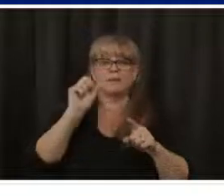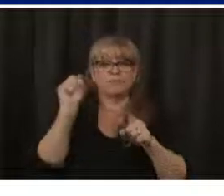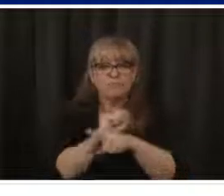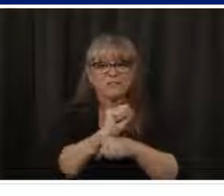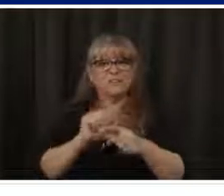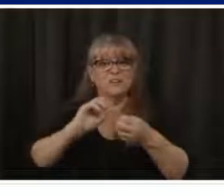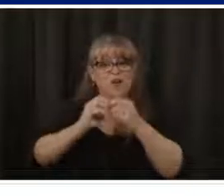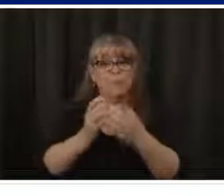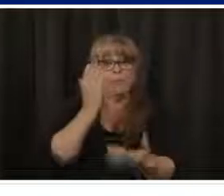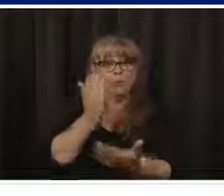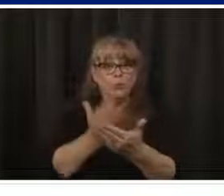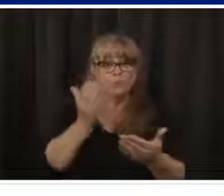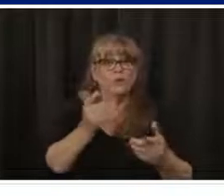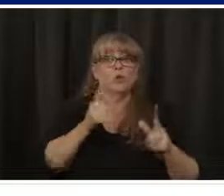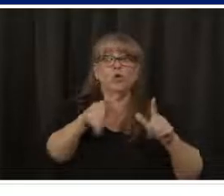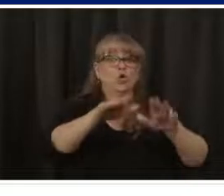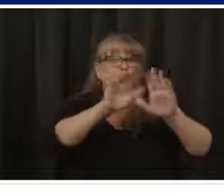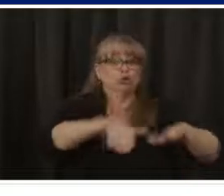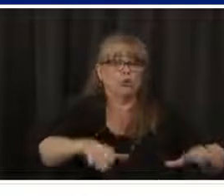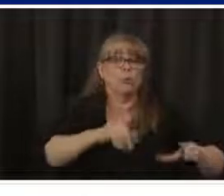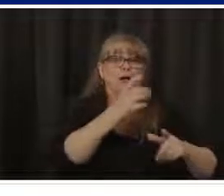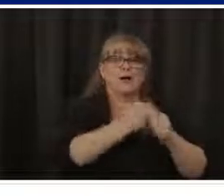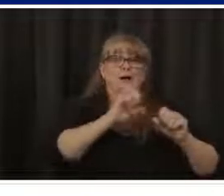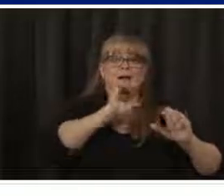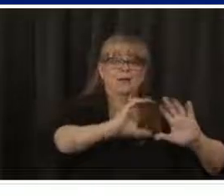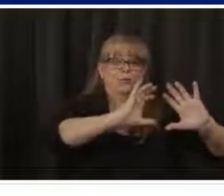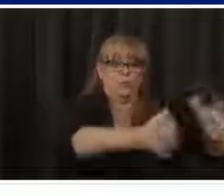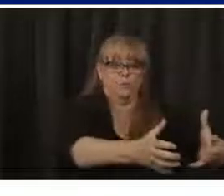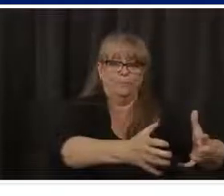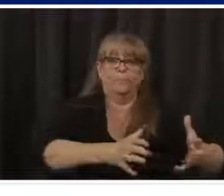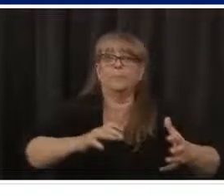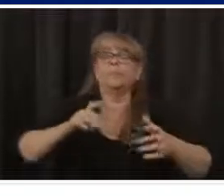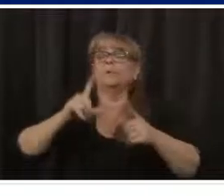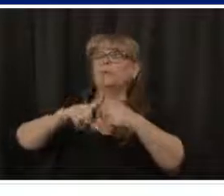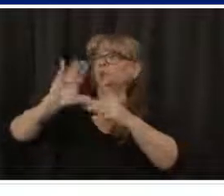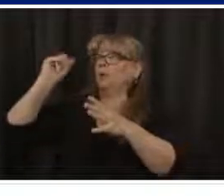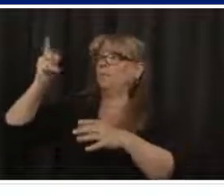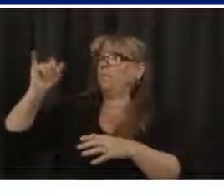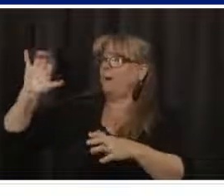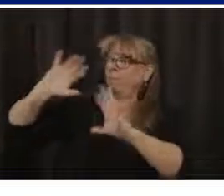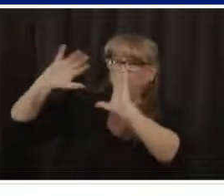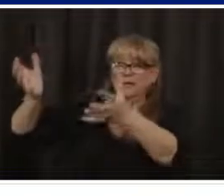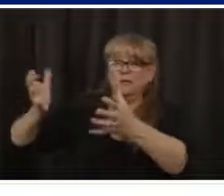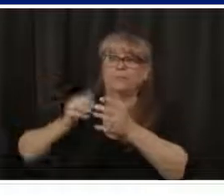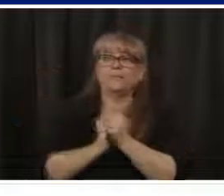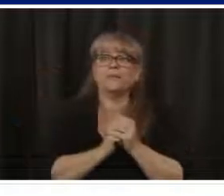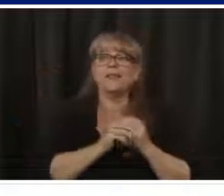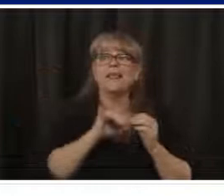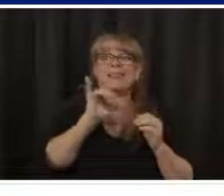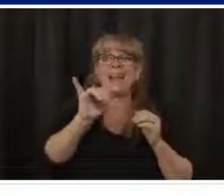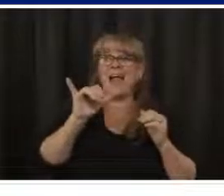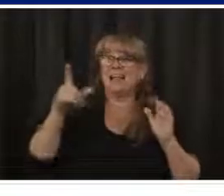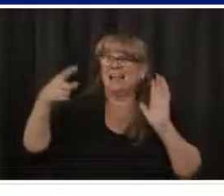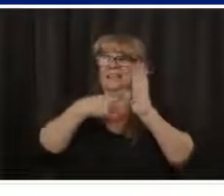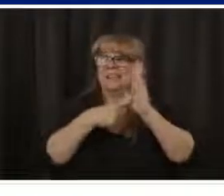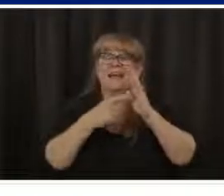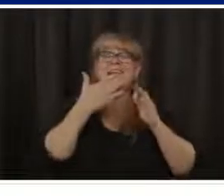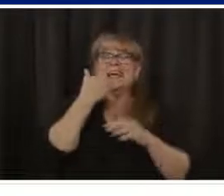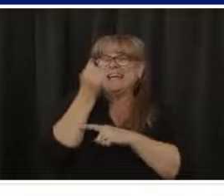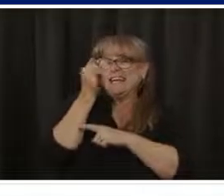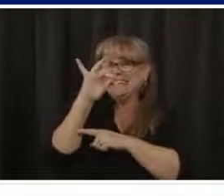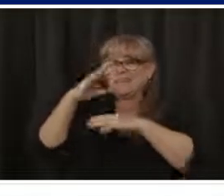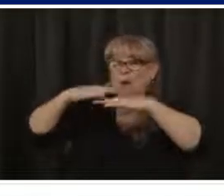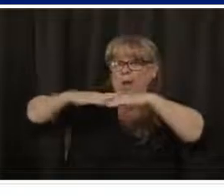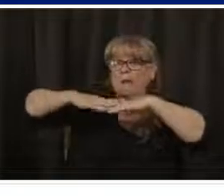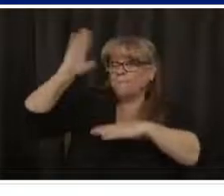compared to all other Coloradans. And so what's shown in this figure is the age group of 18-plus-year-olds, so anyone who's an adult in